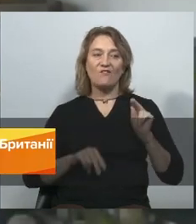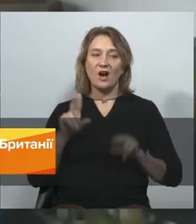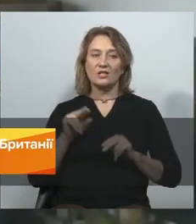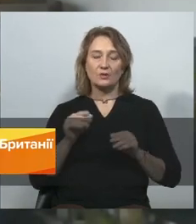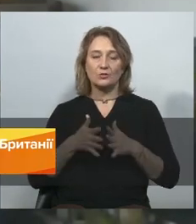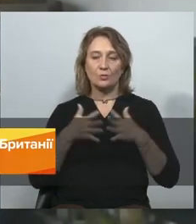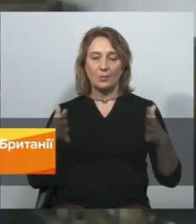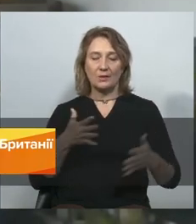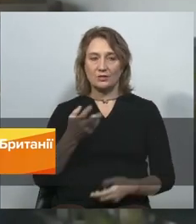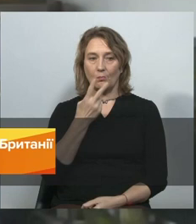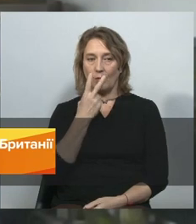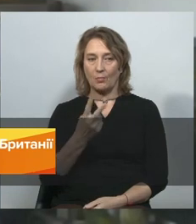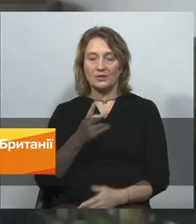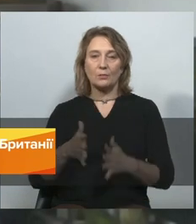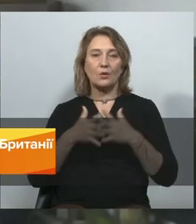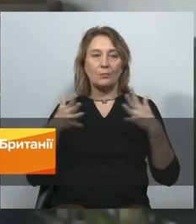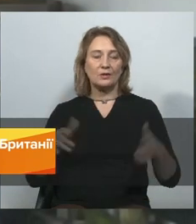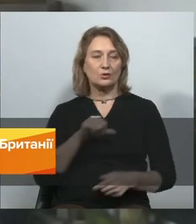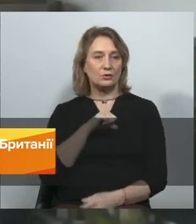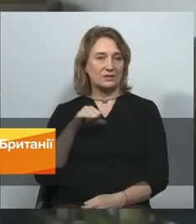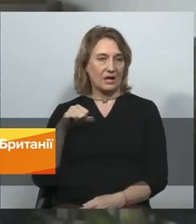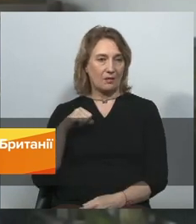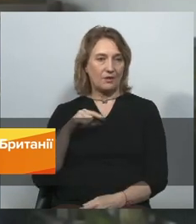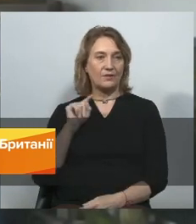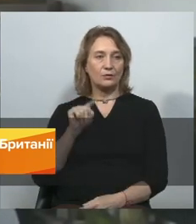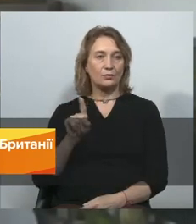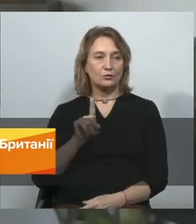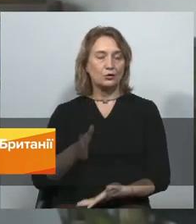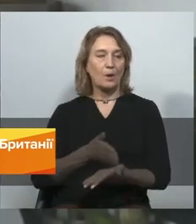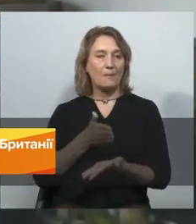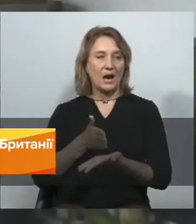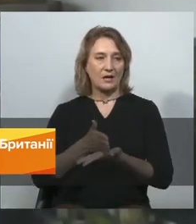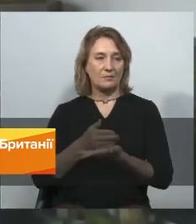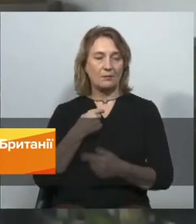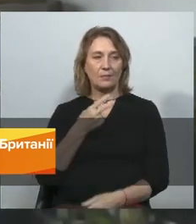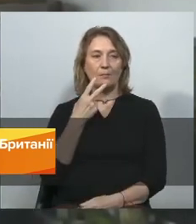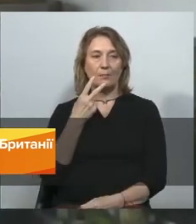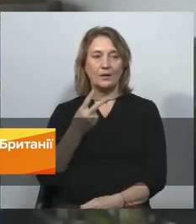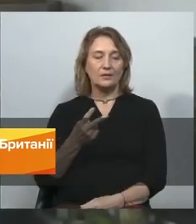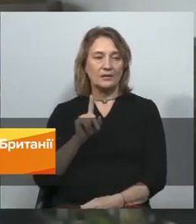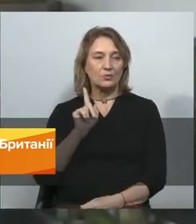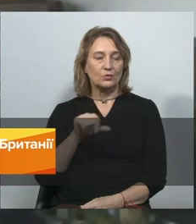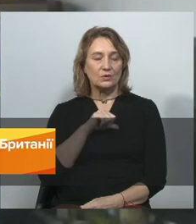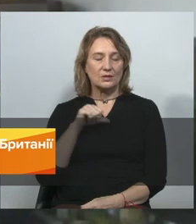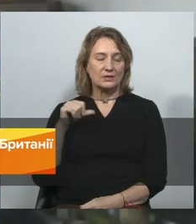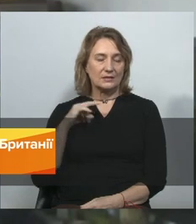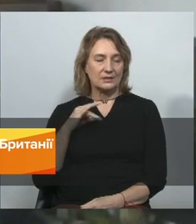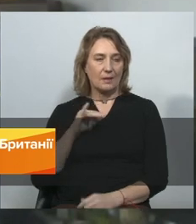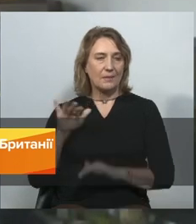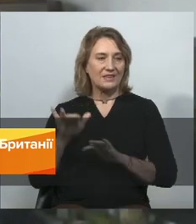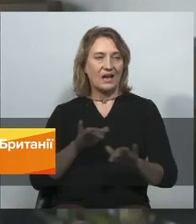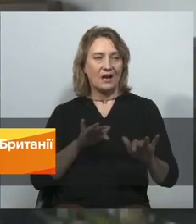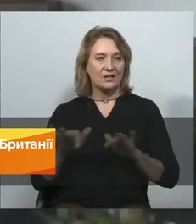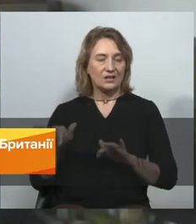more of the same, first of all. So we're going to see the same tactics used sort of